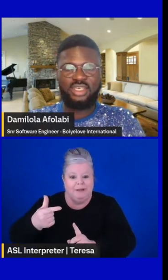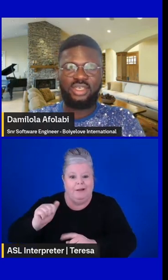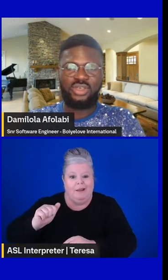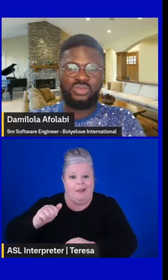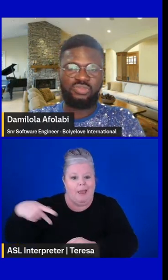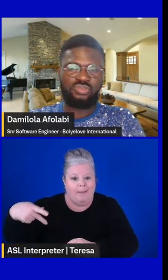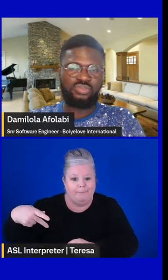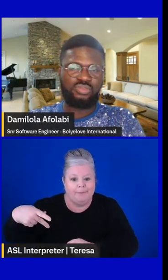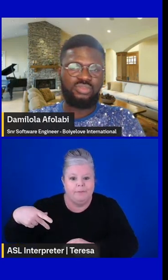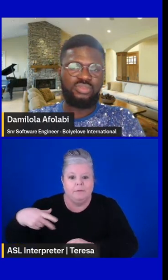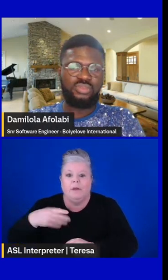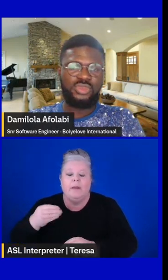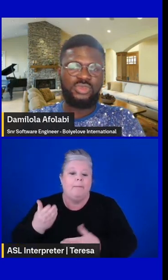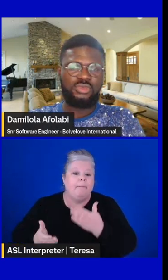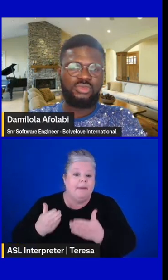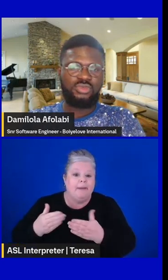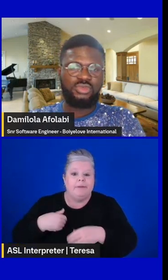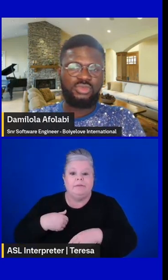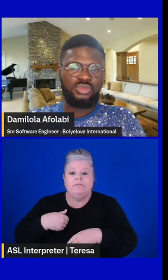data.